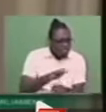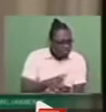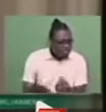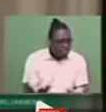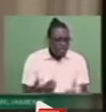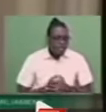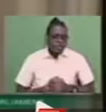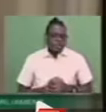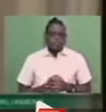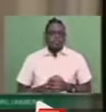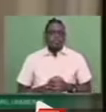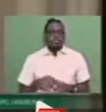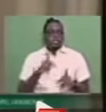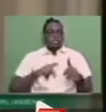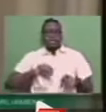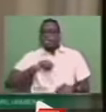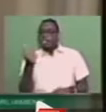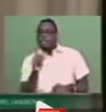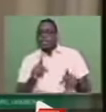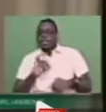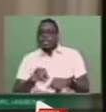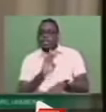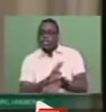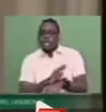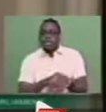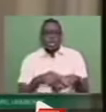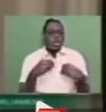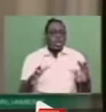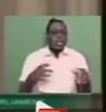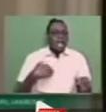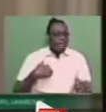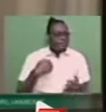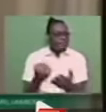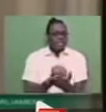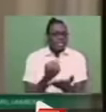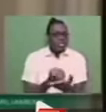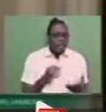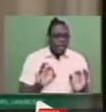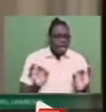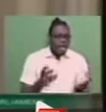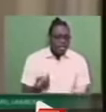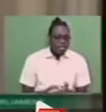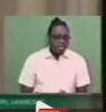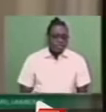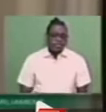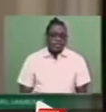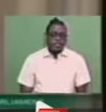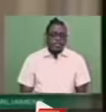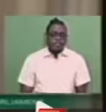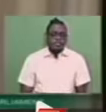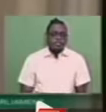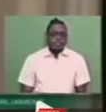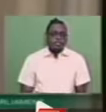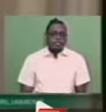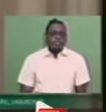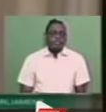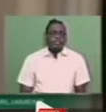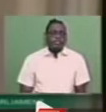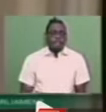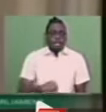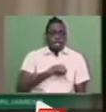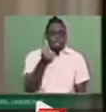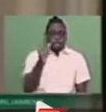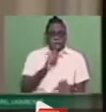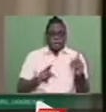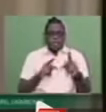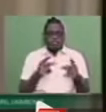losses. And then we get all the grants being given. Again, my colleagues who are shadowing the Social Development Ministry portfolio